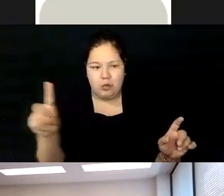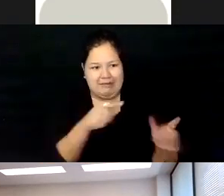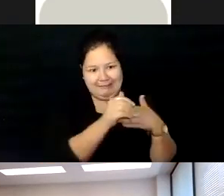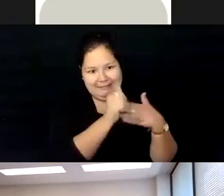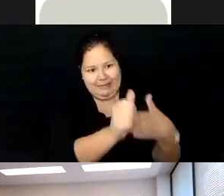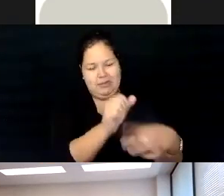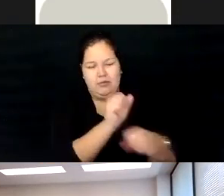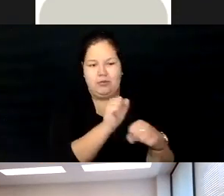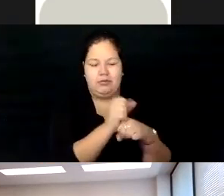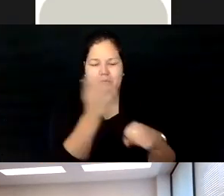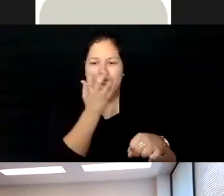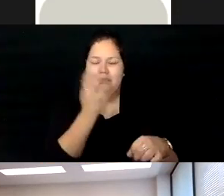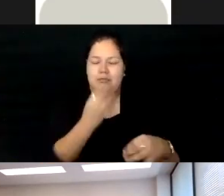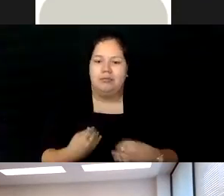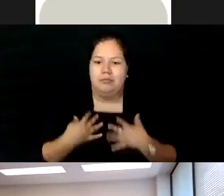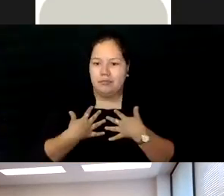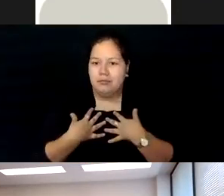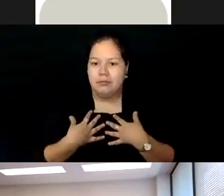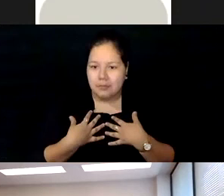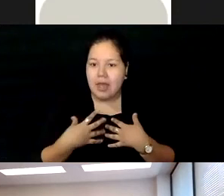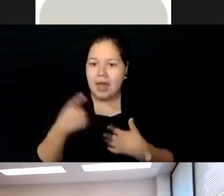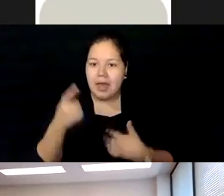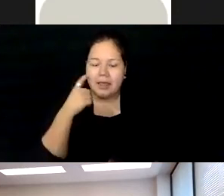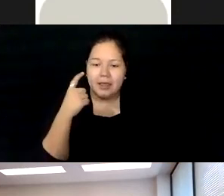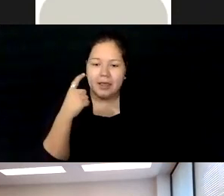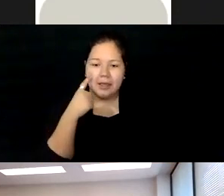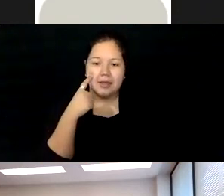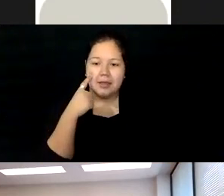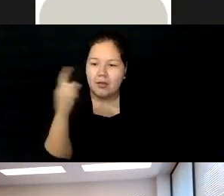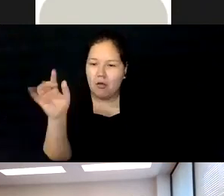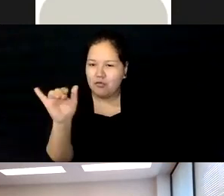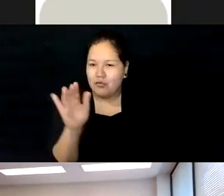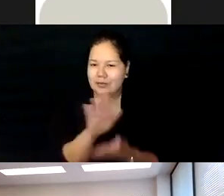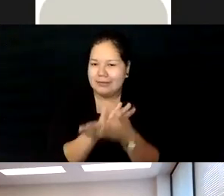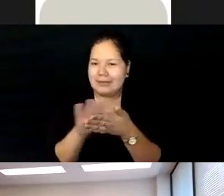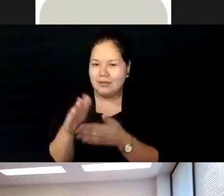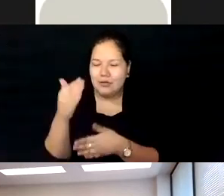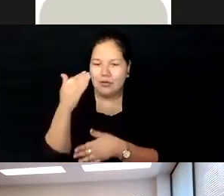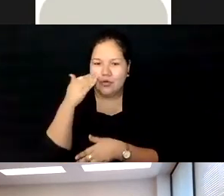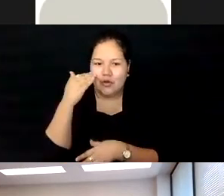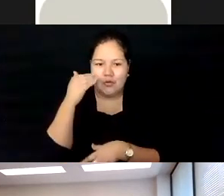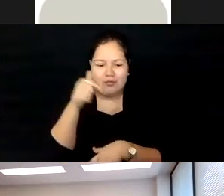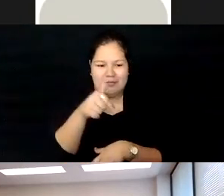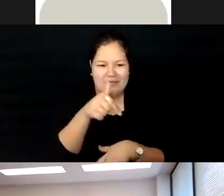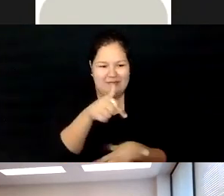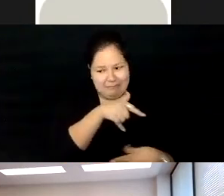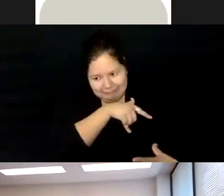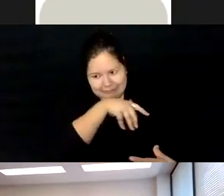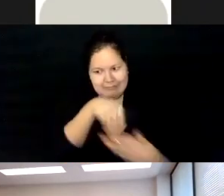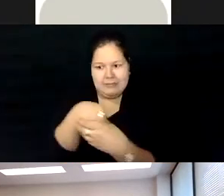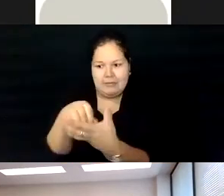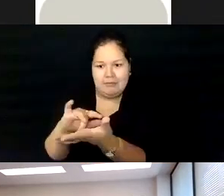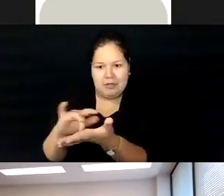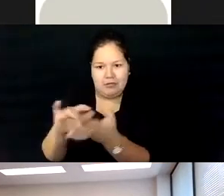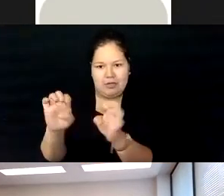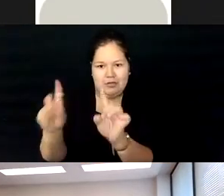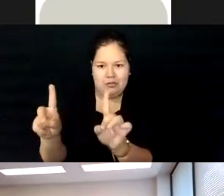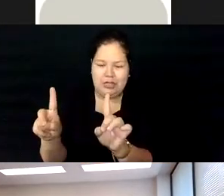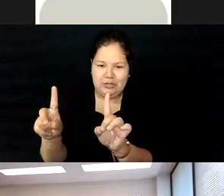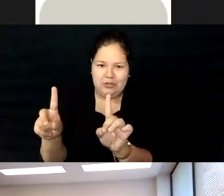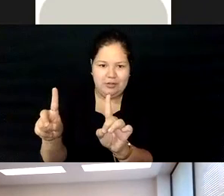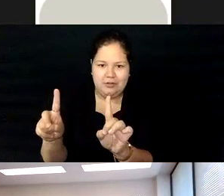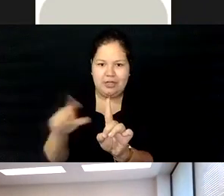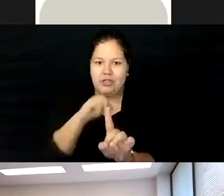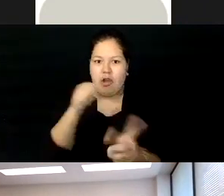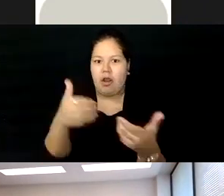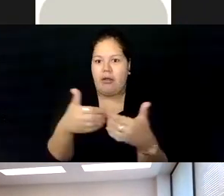find very encouraging. And I think also knowing that this is part of medical education is